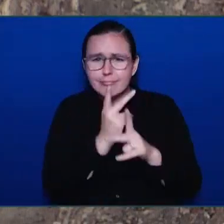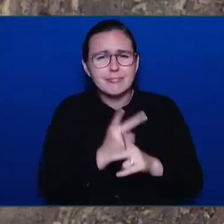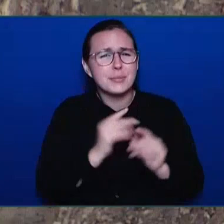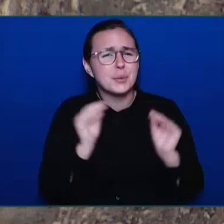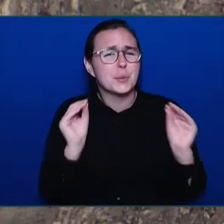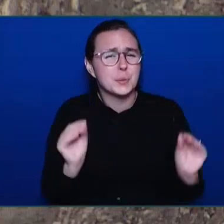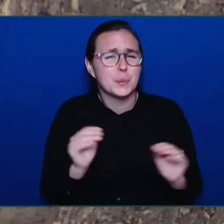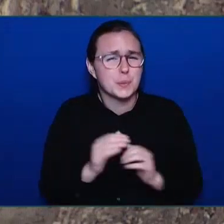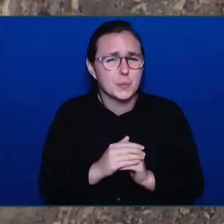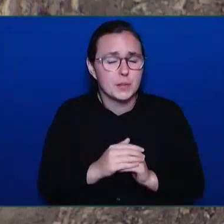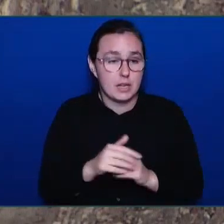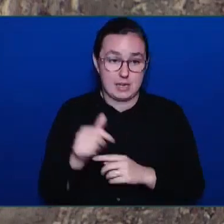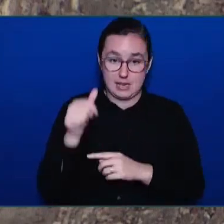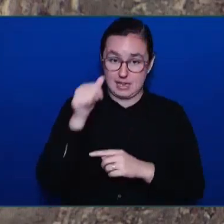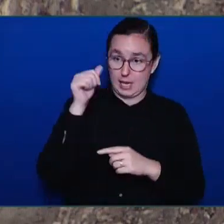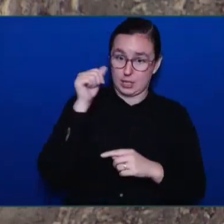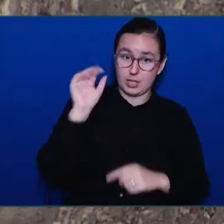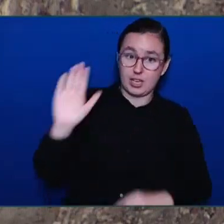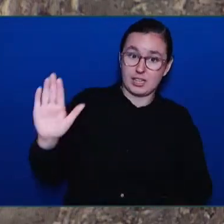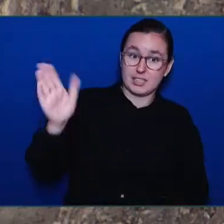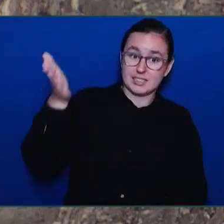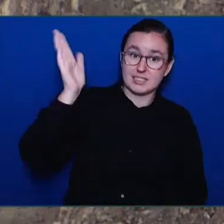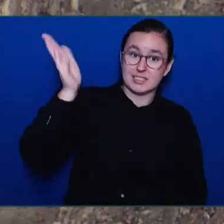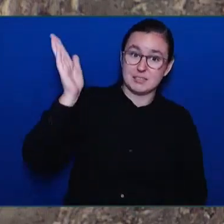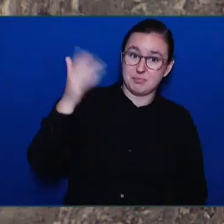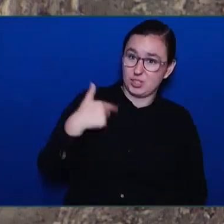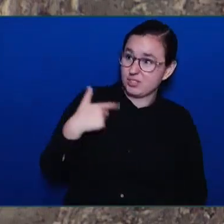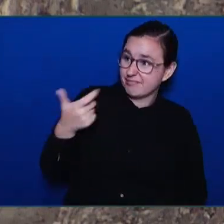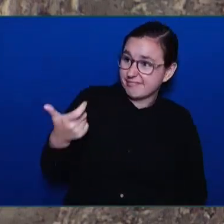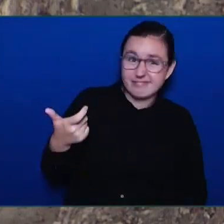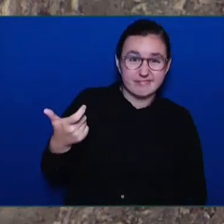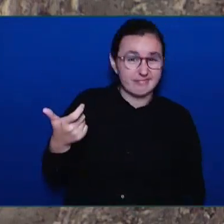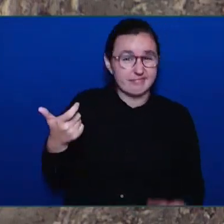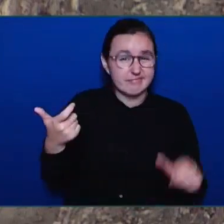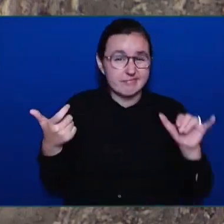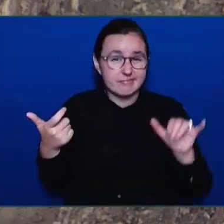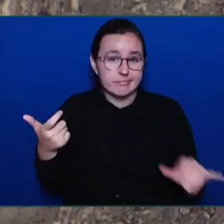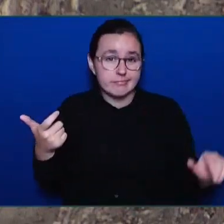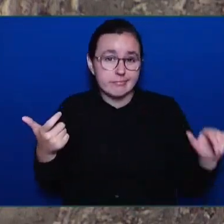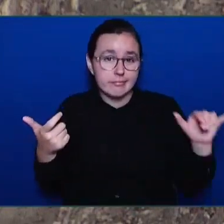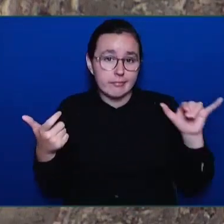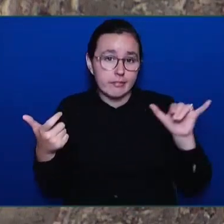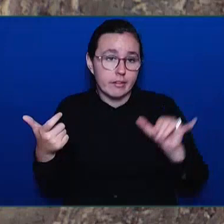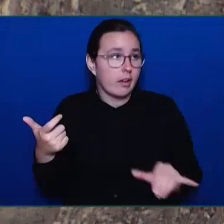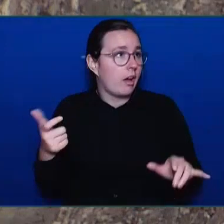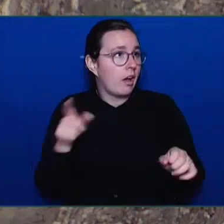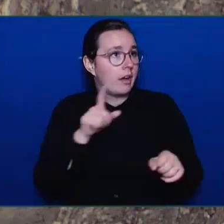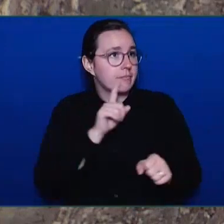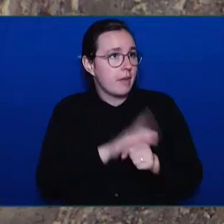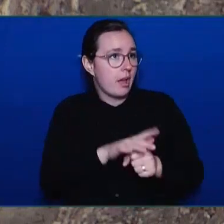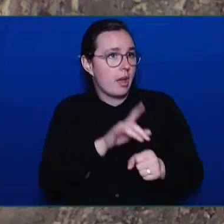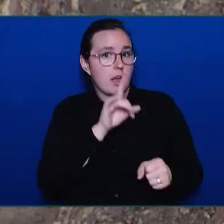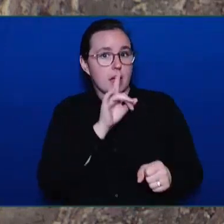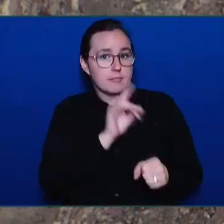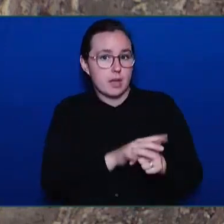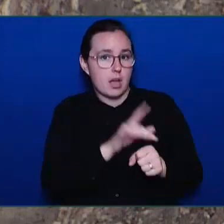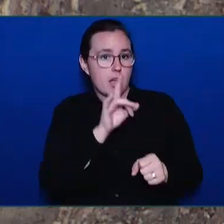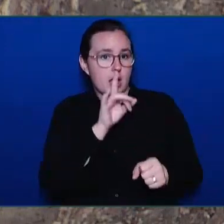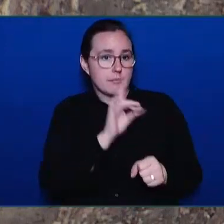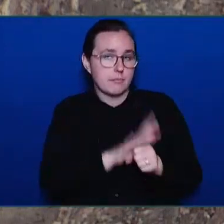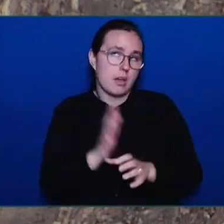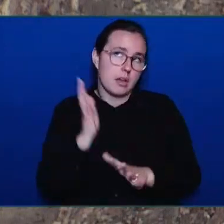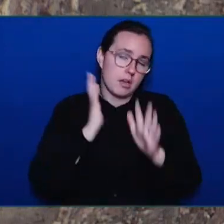same failed approach. So will the government admit that the status quo of the last 6 years has